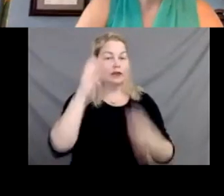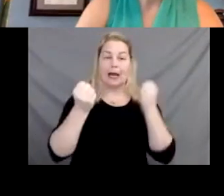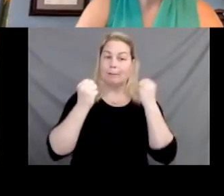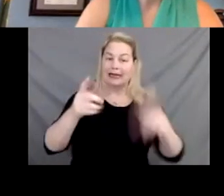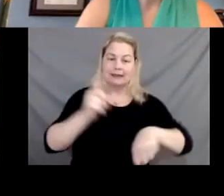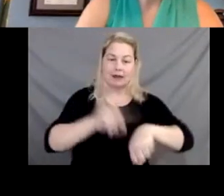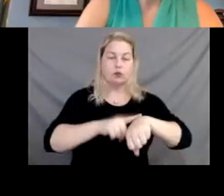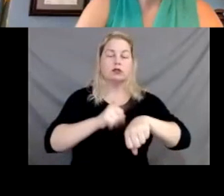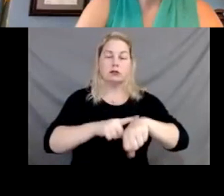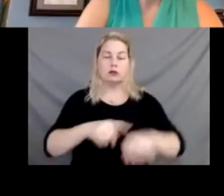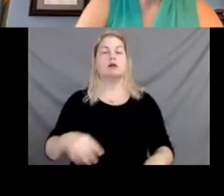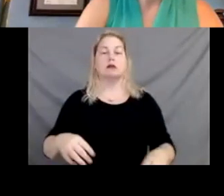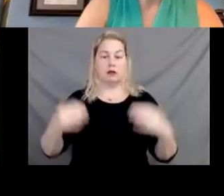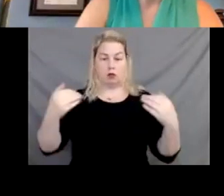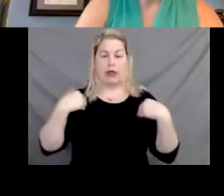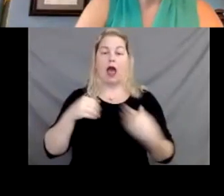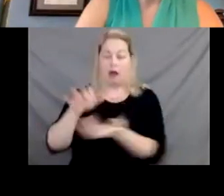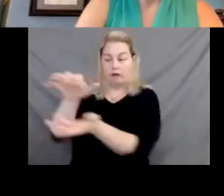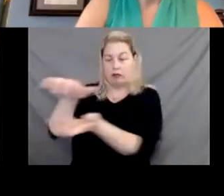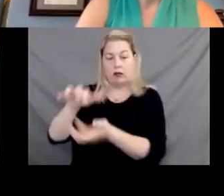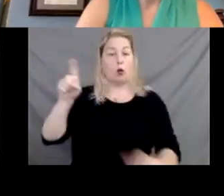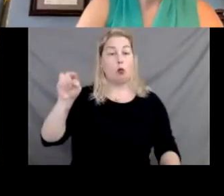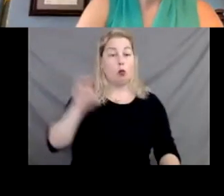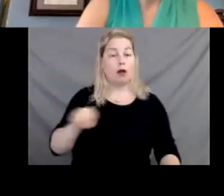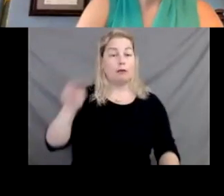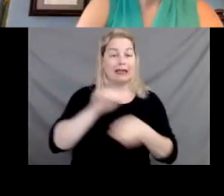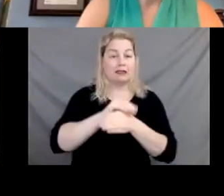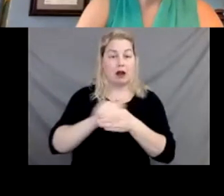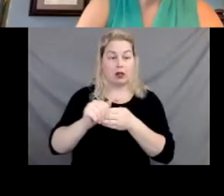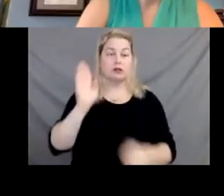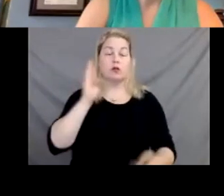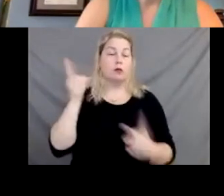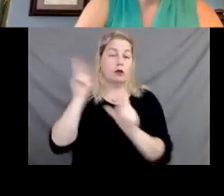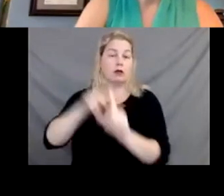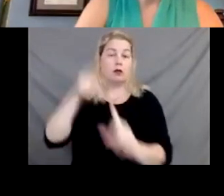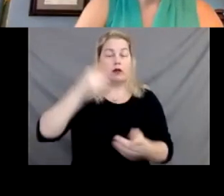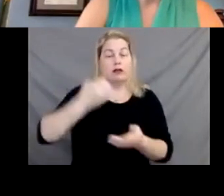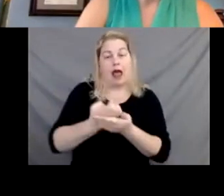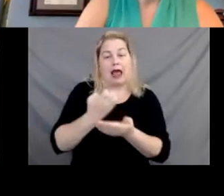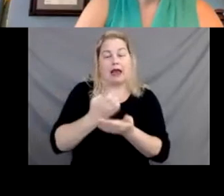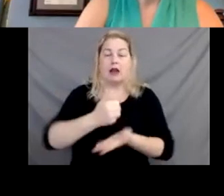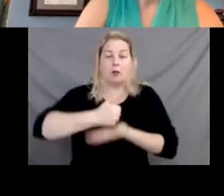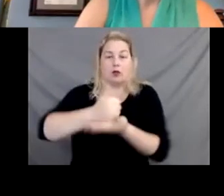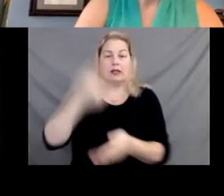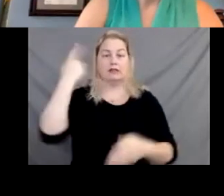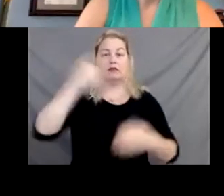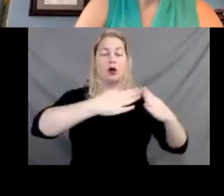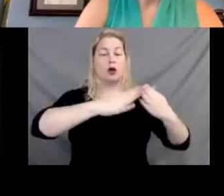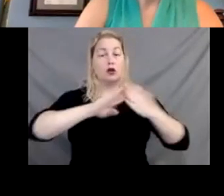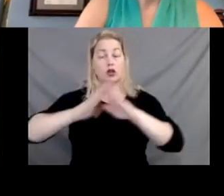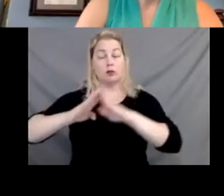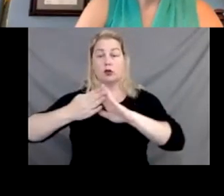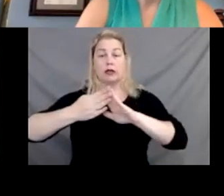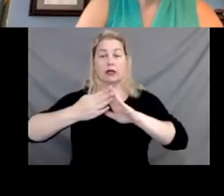million that is allocated as part of the economic relief for community-driven